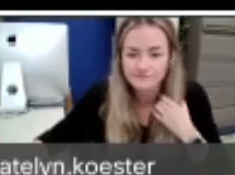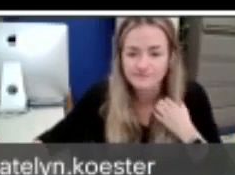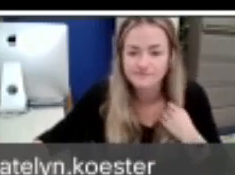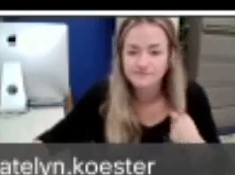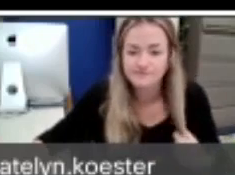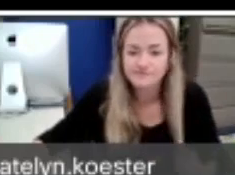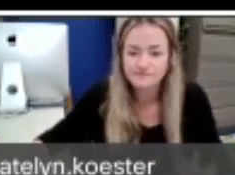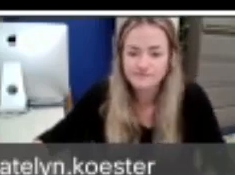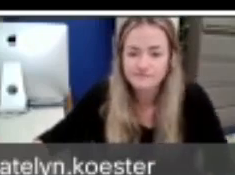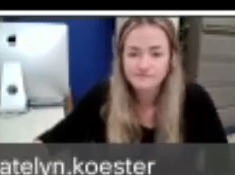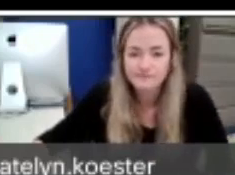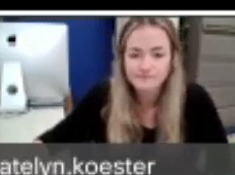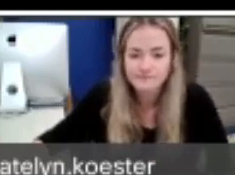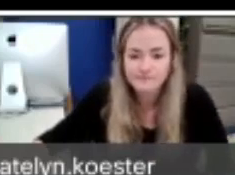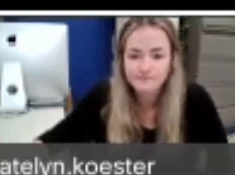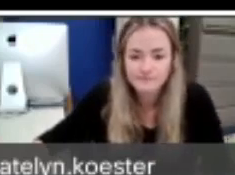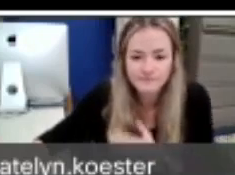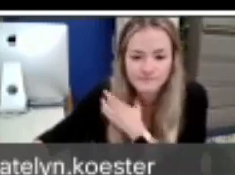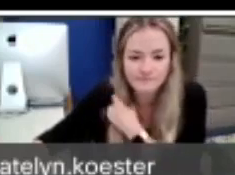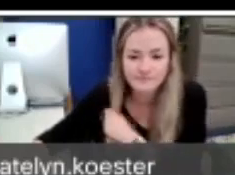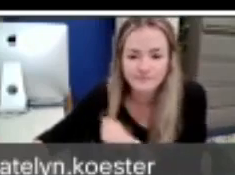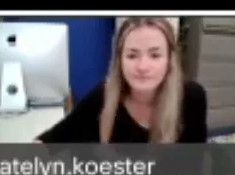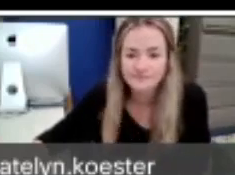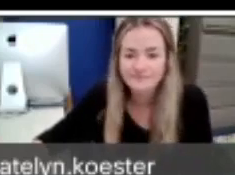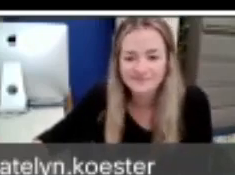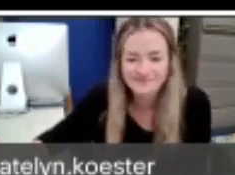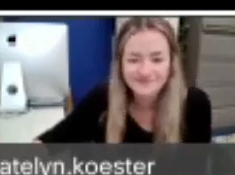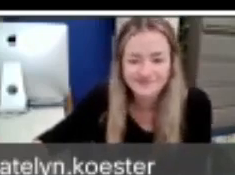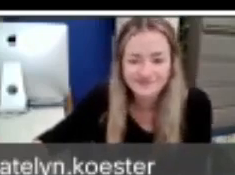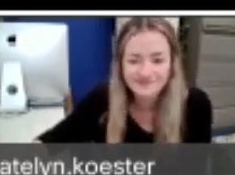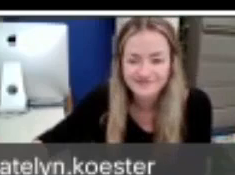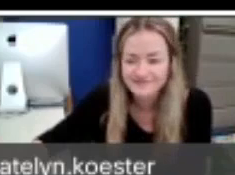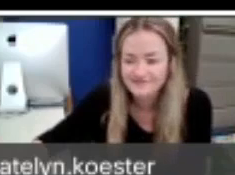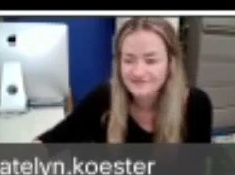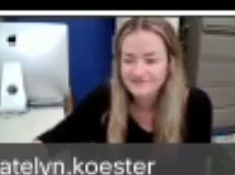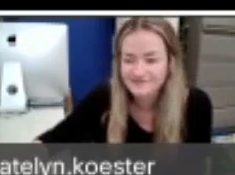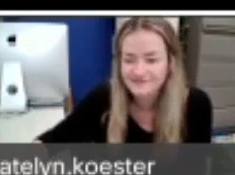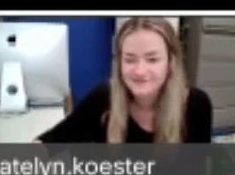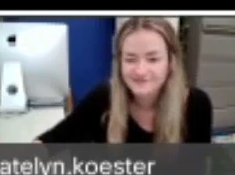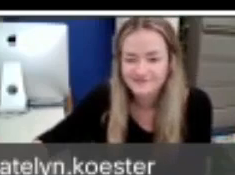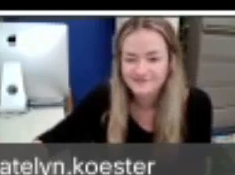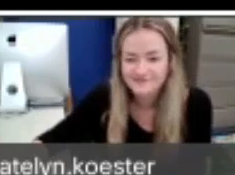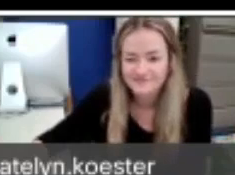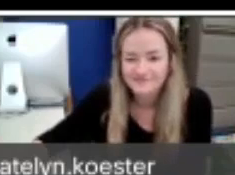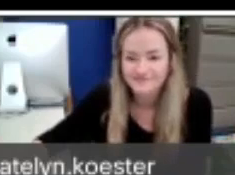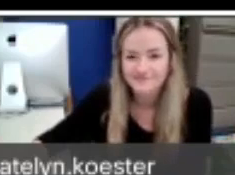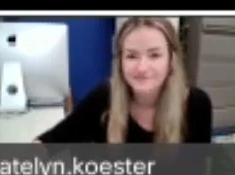invented sign language or who decides that a word should be